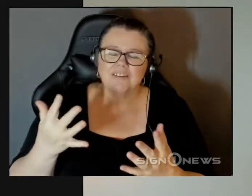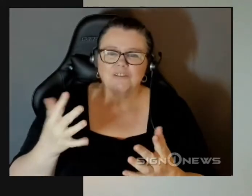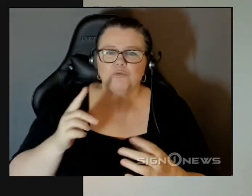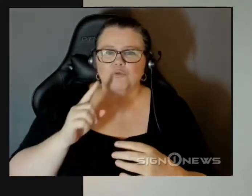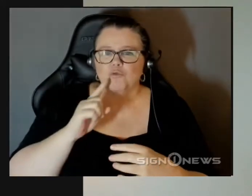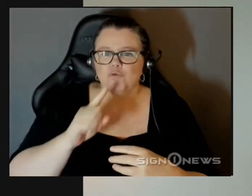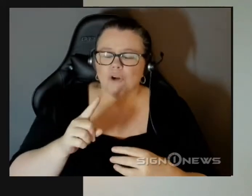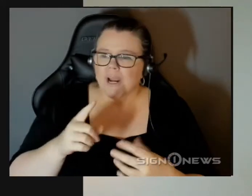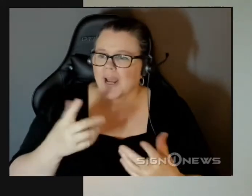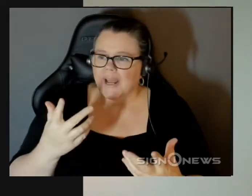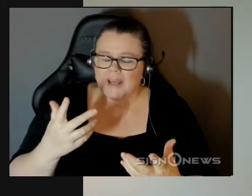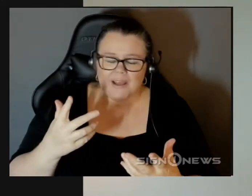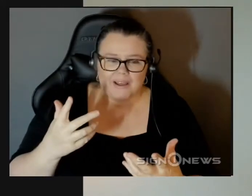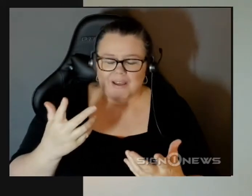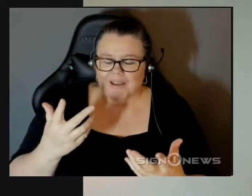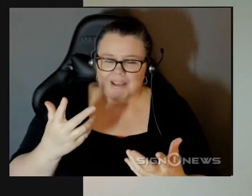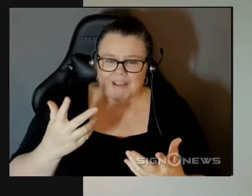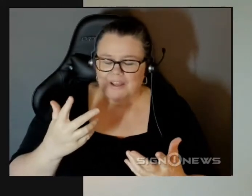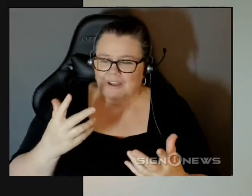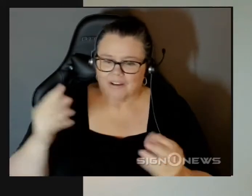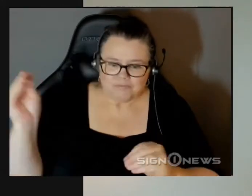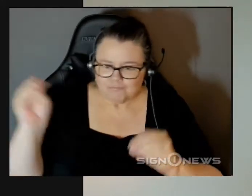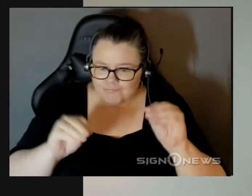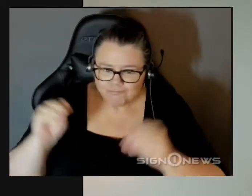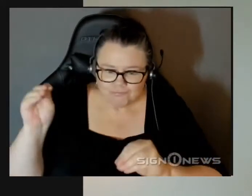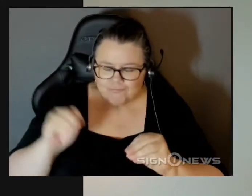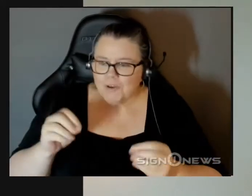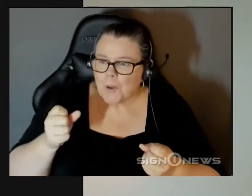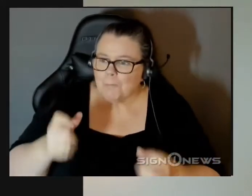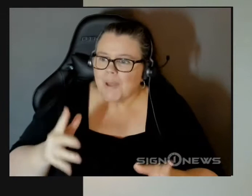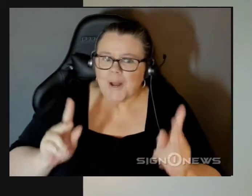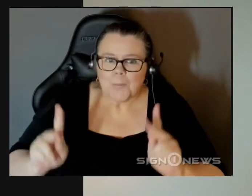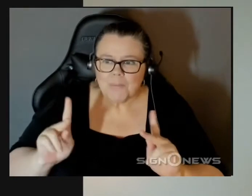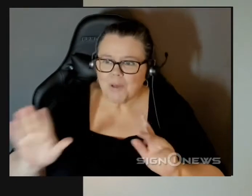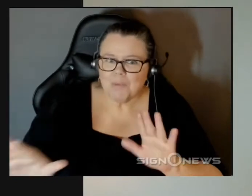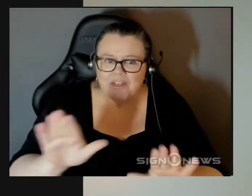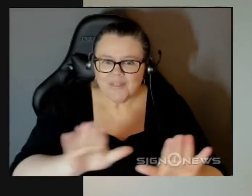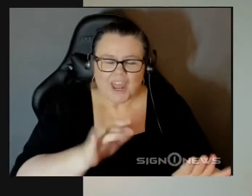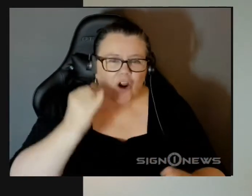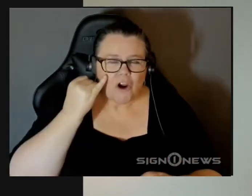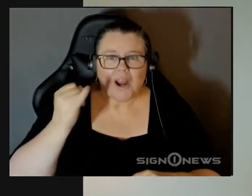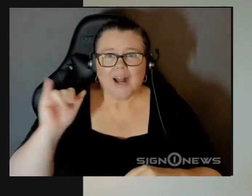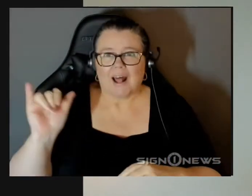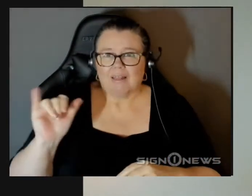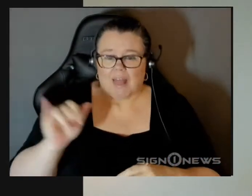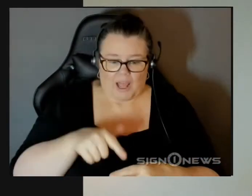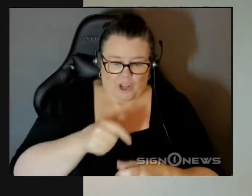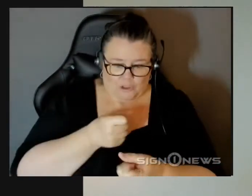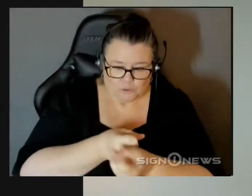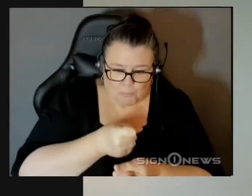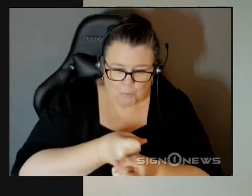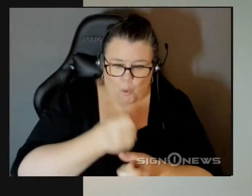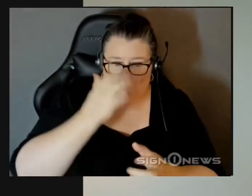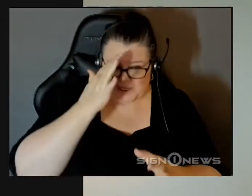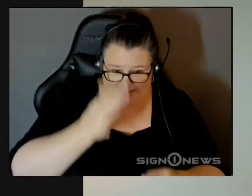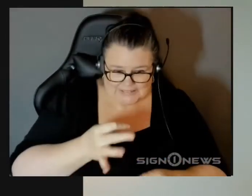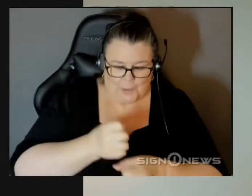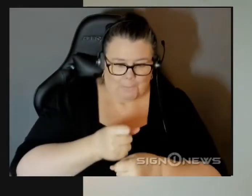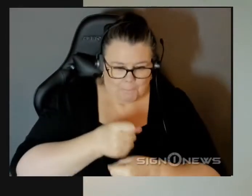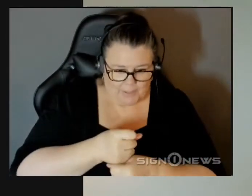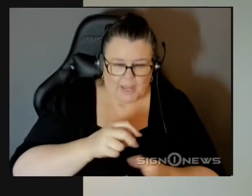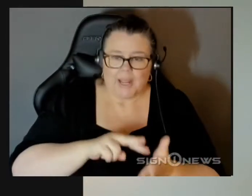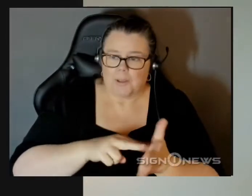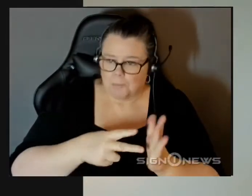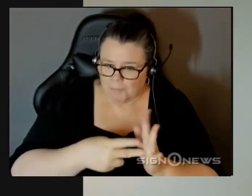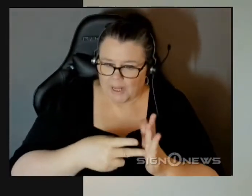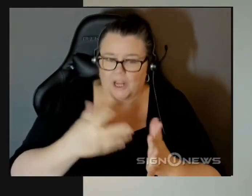of people's work, right? But this idea that supported decision-making is kind of the arrangements and agreements and services and supports that